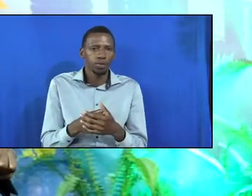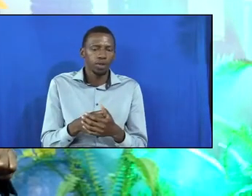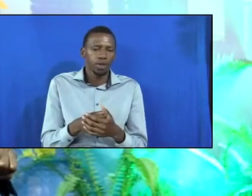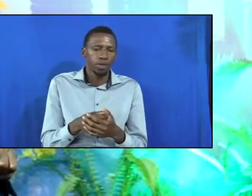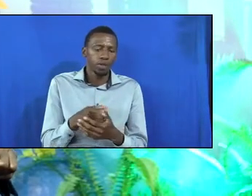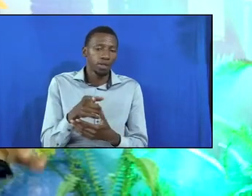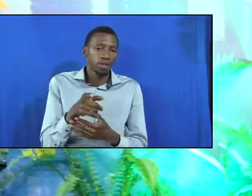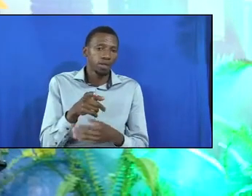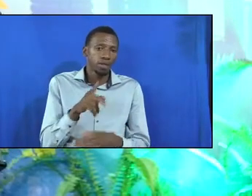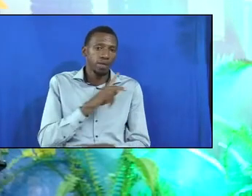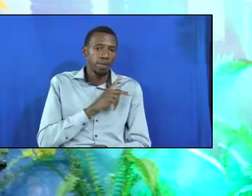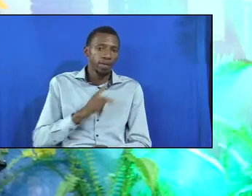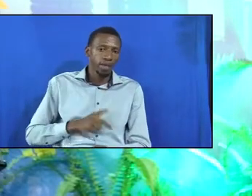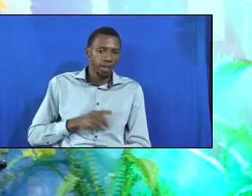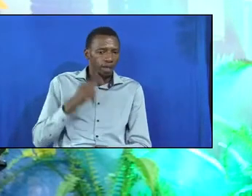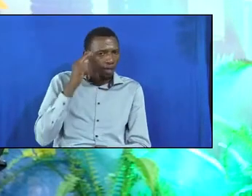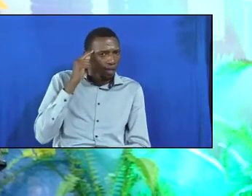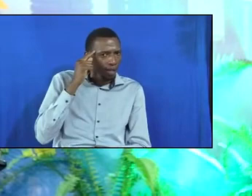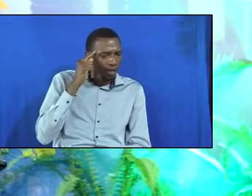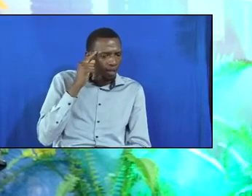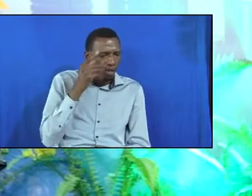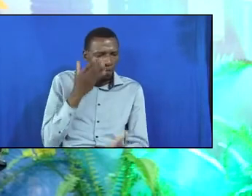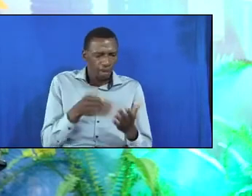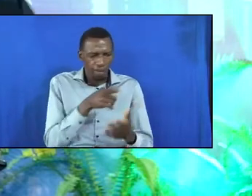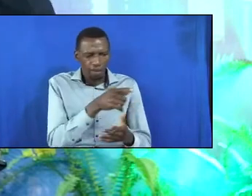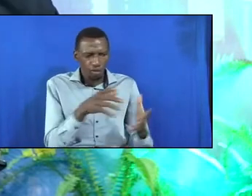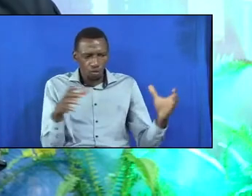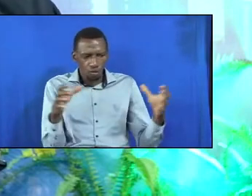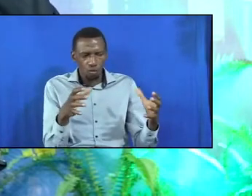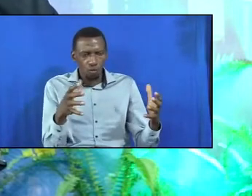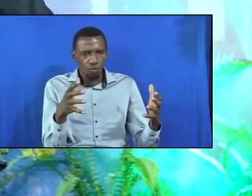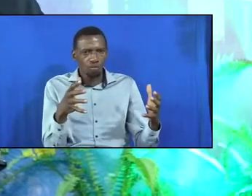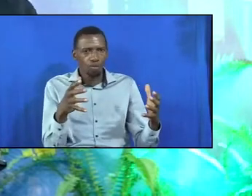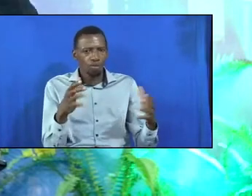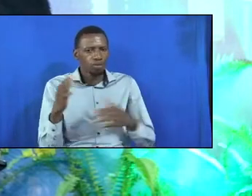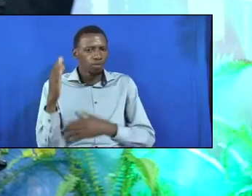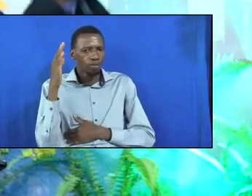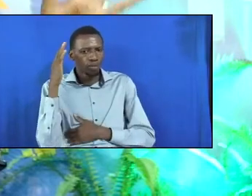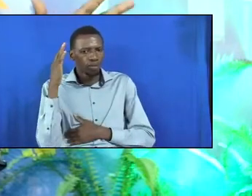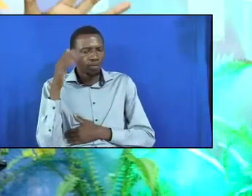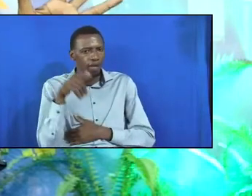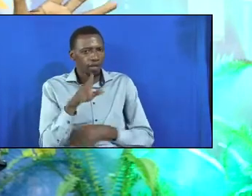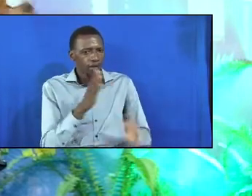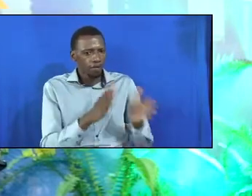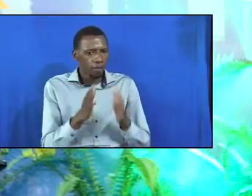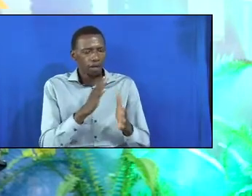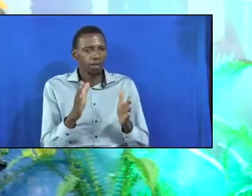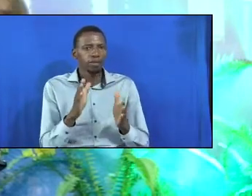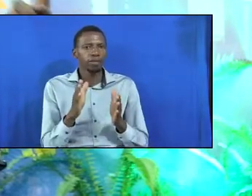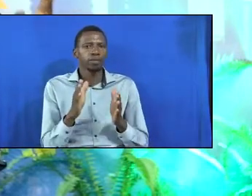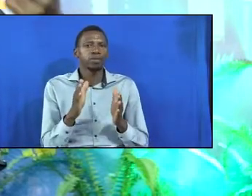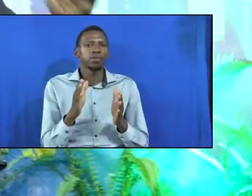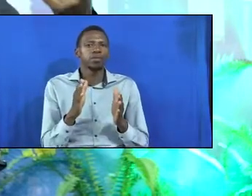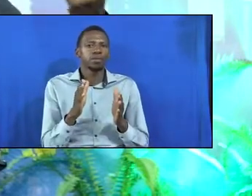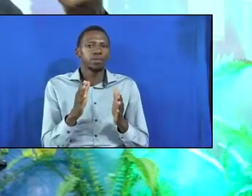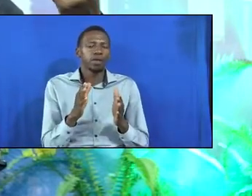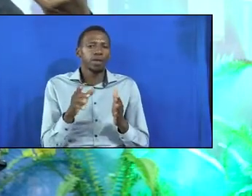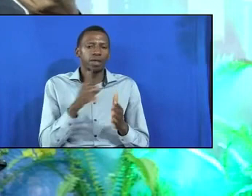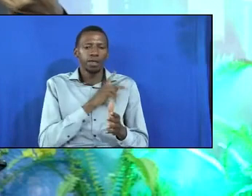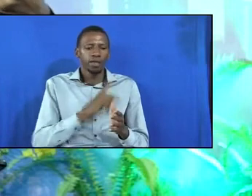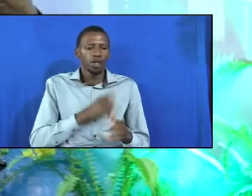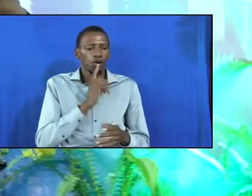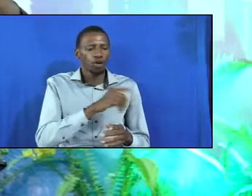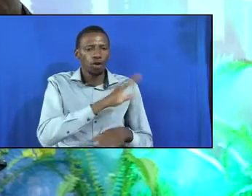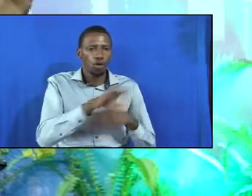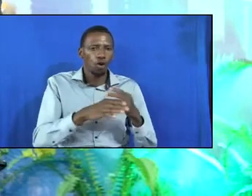an inside job. So he had them all executed. So Peter could not fathom that. How does a man get out